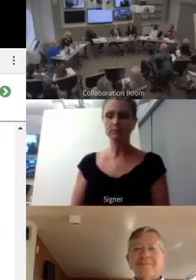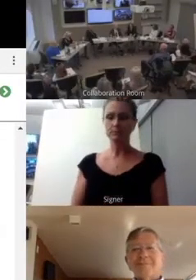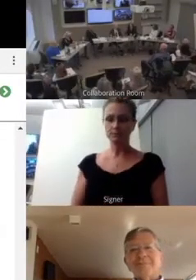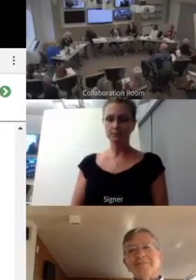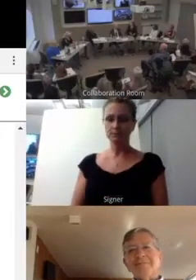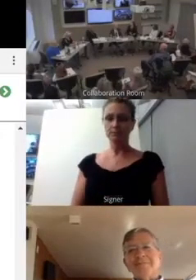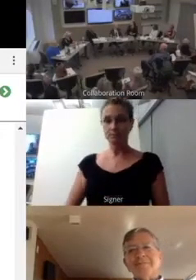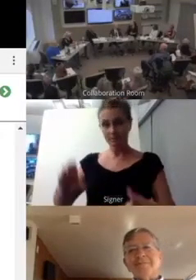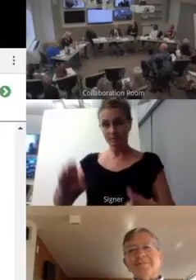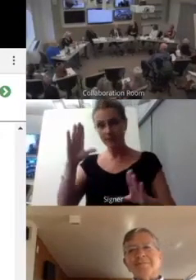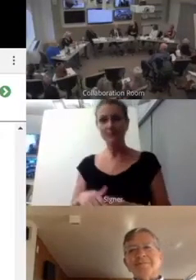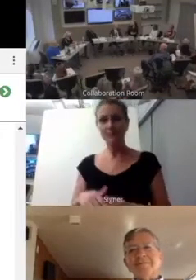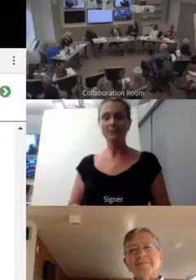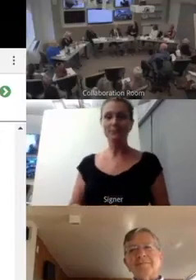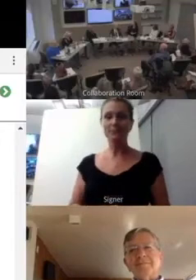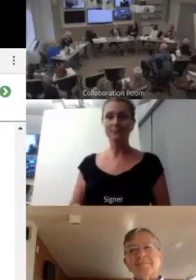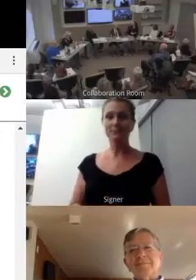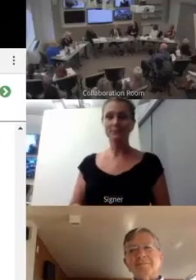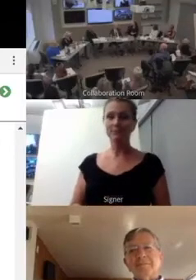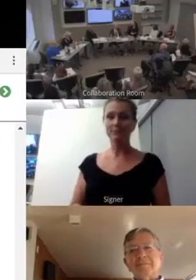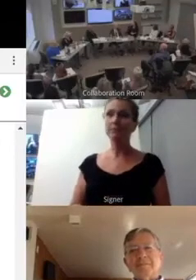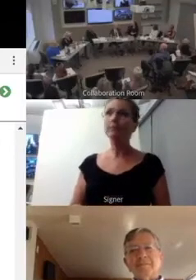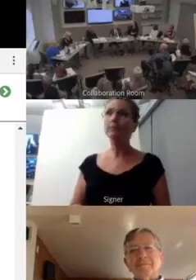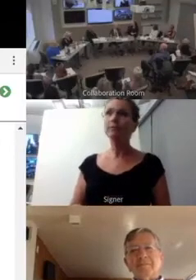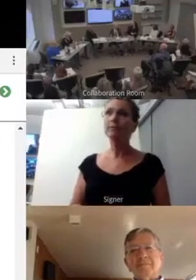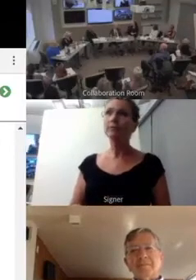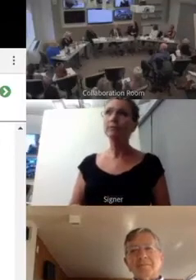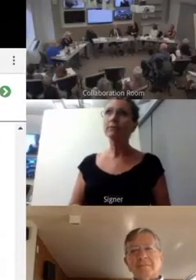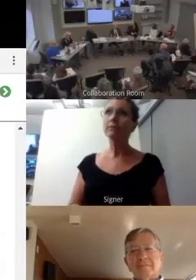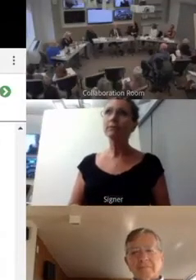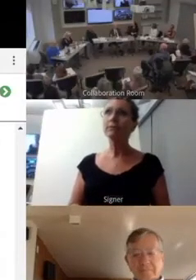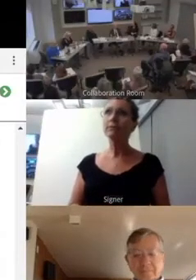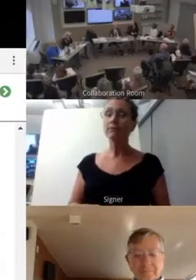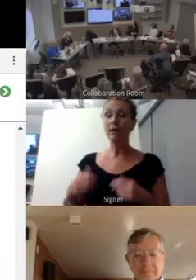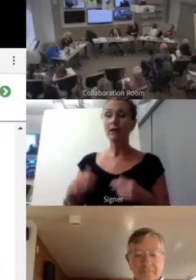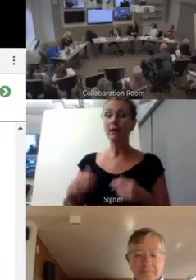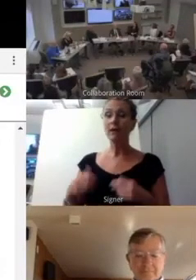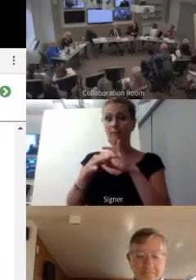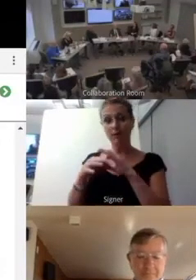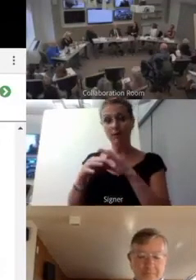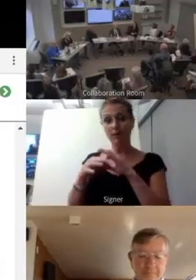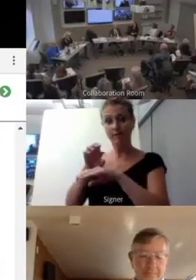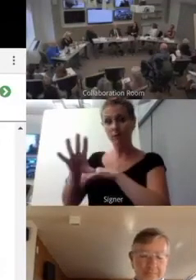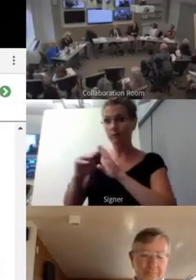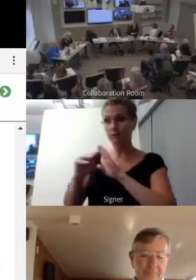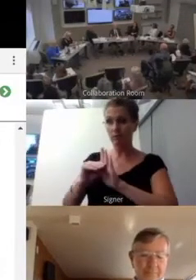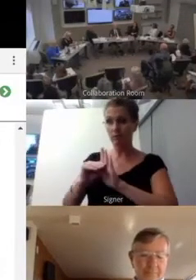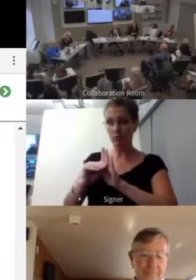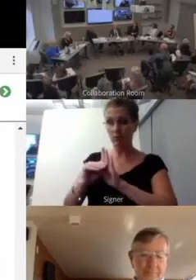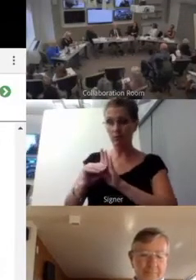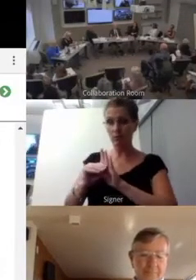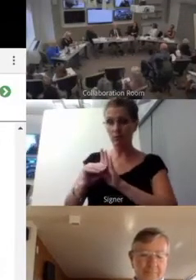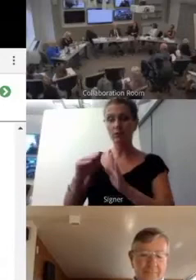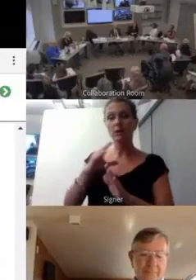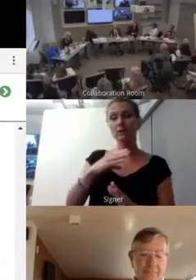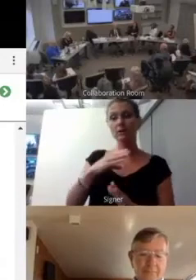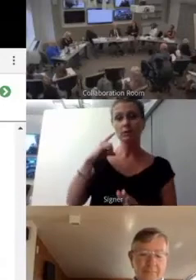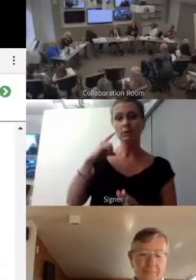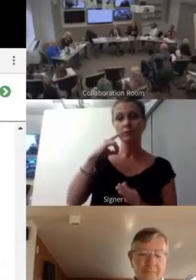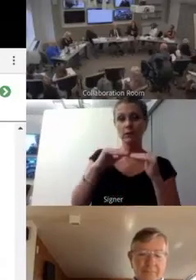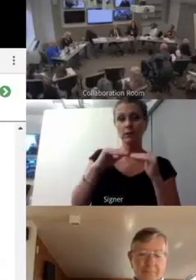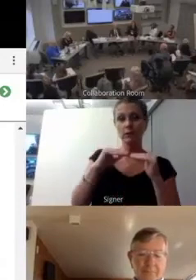We have a combined enforcement model. The Commission for Equal Rights of Persons with